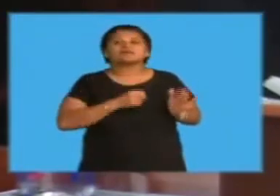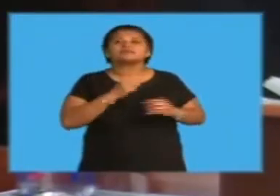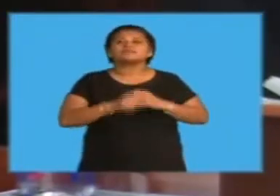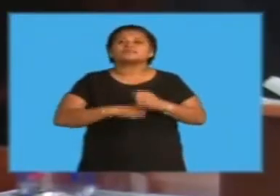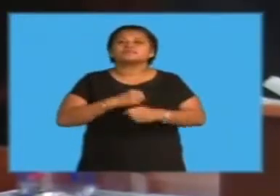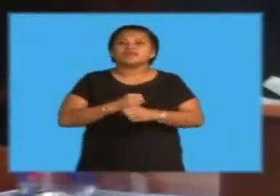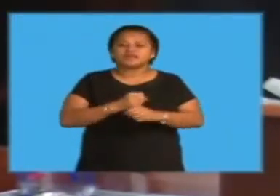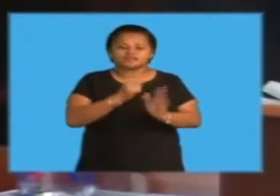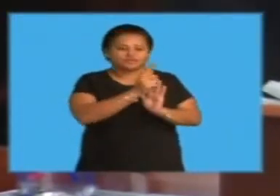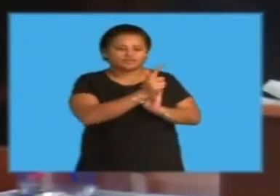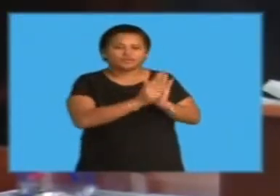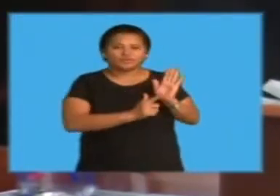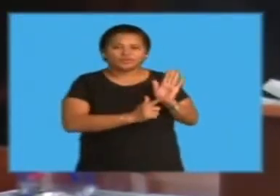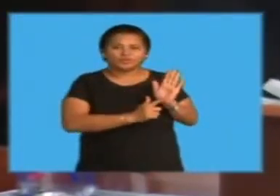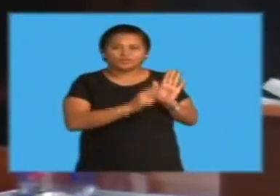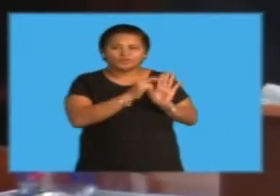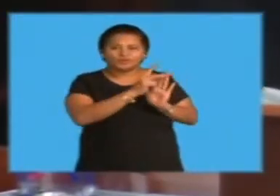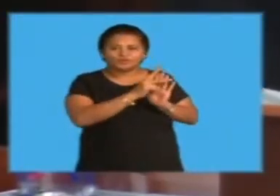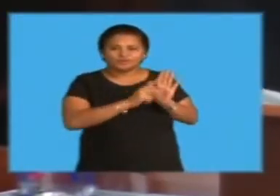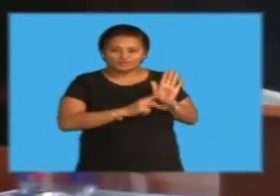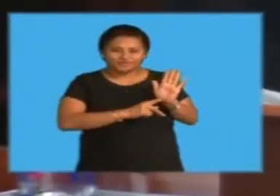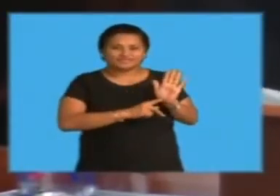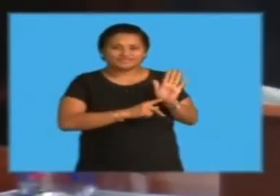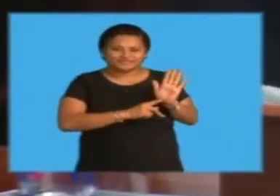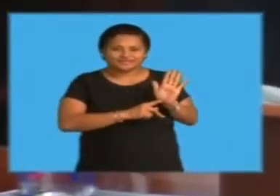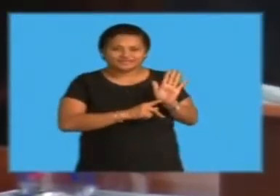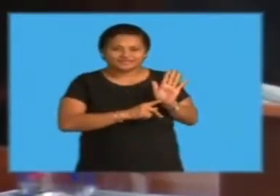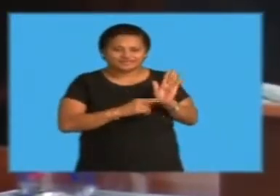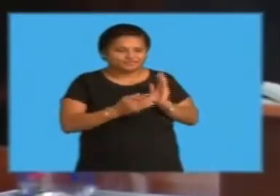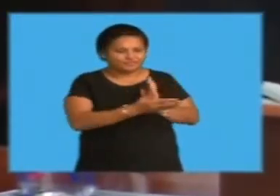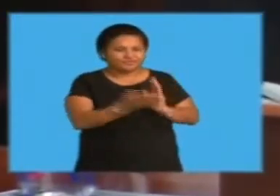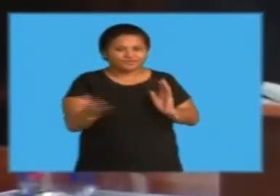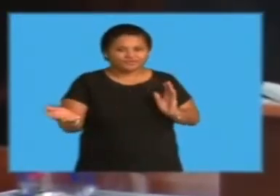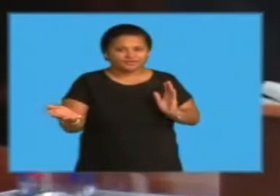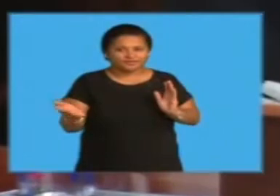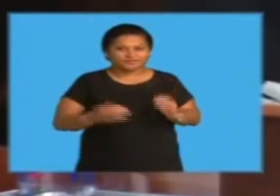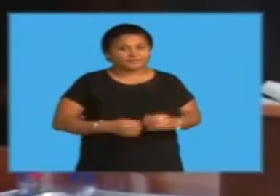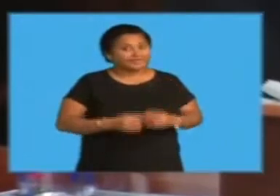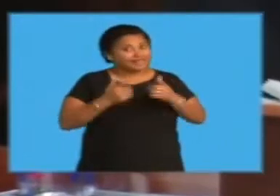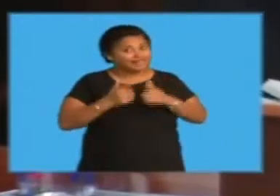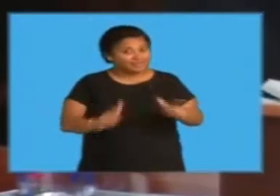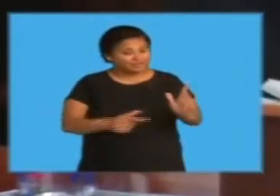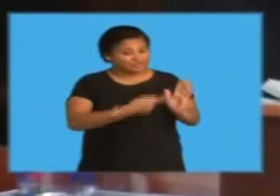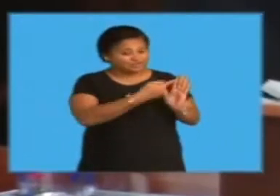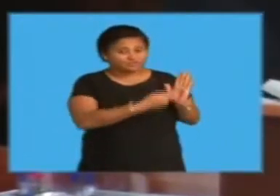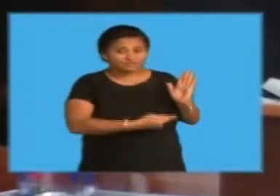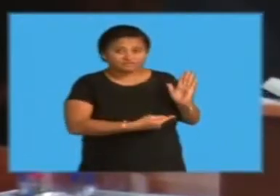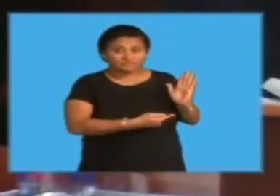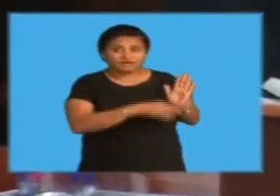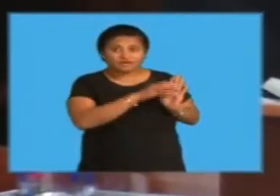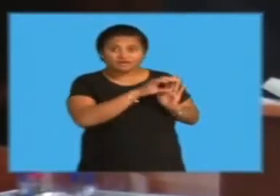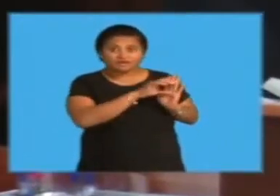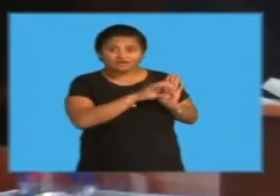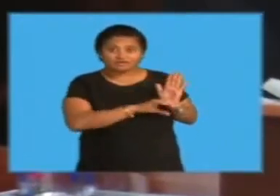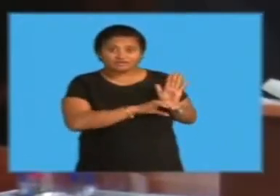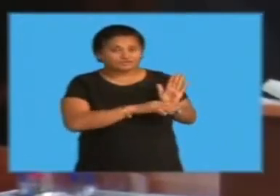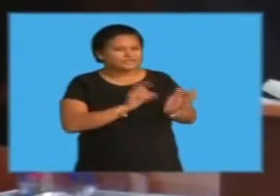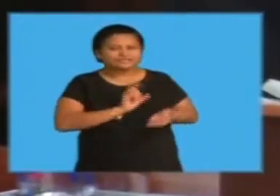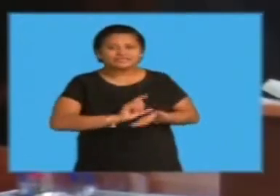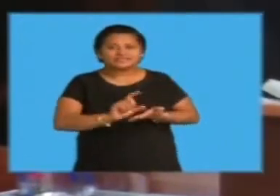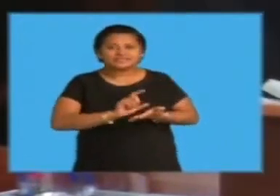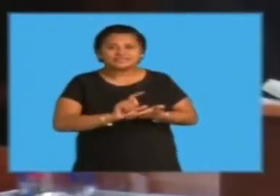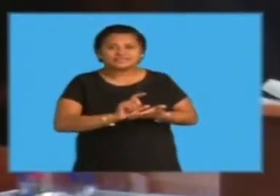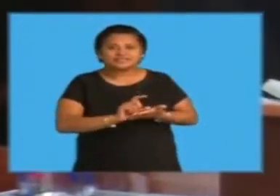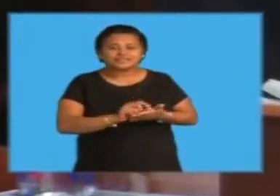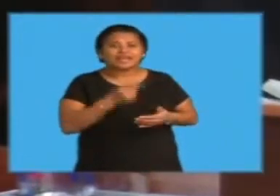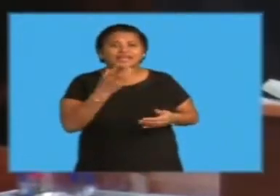and most importantly, practices. Its language is clear. It uses words like